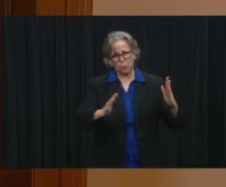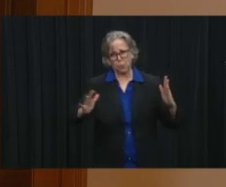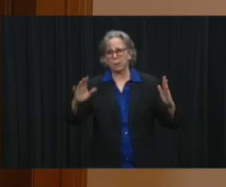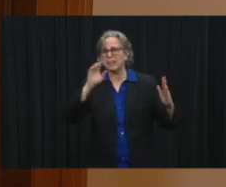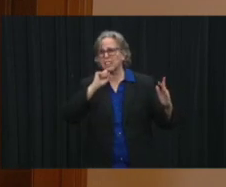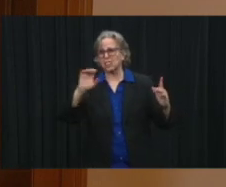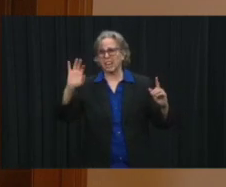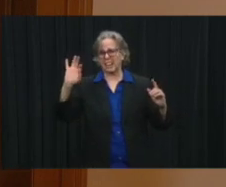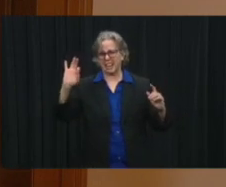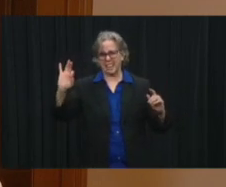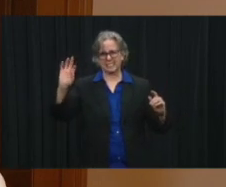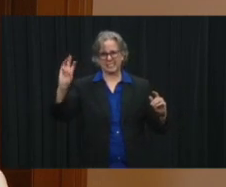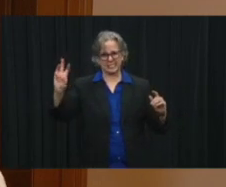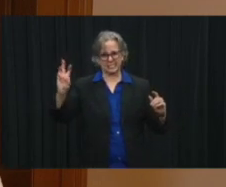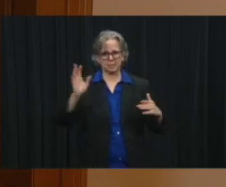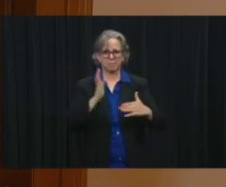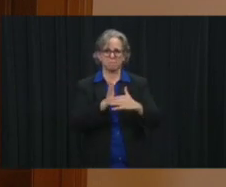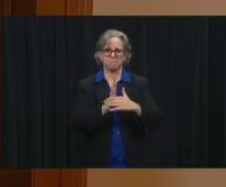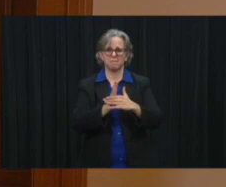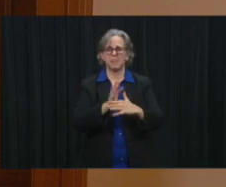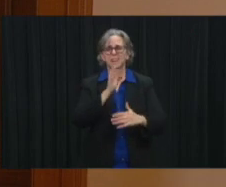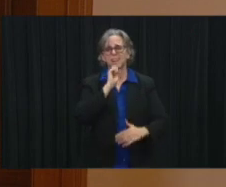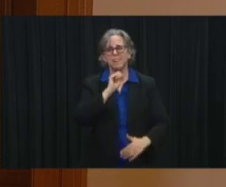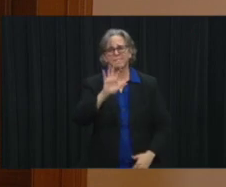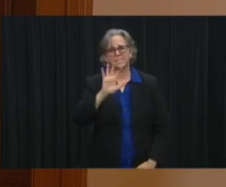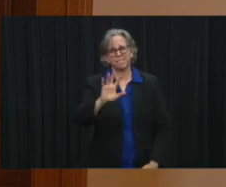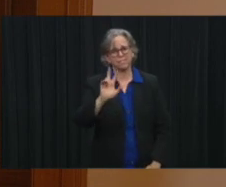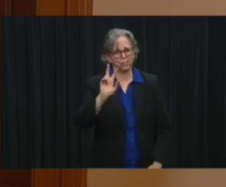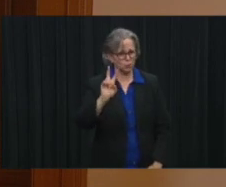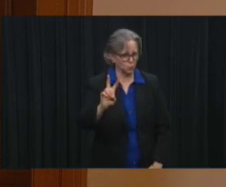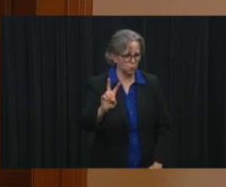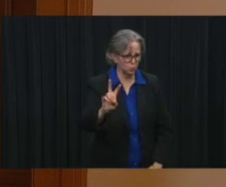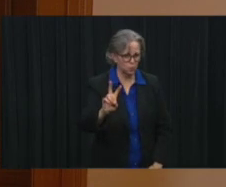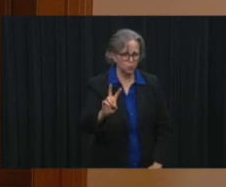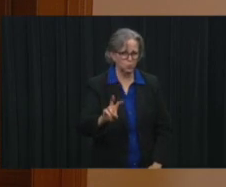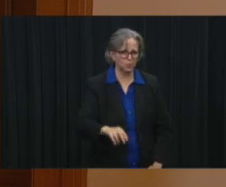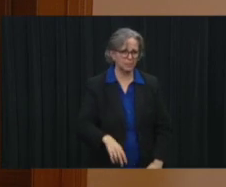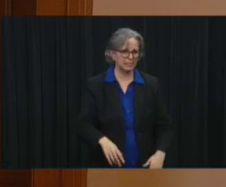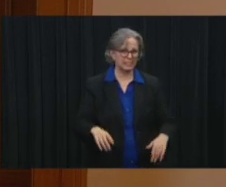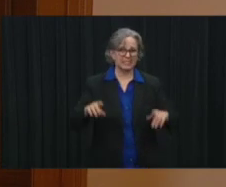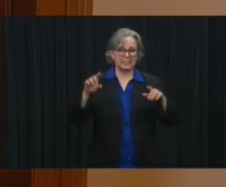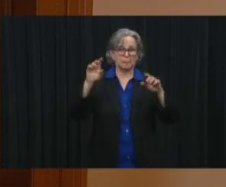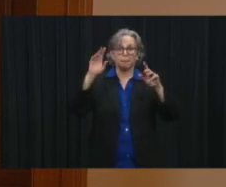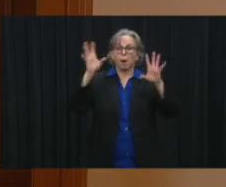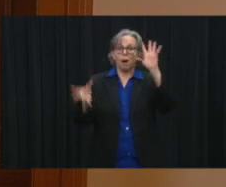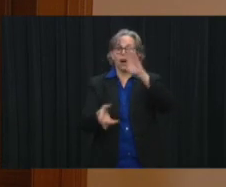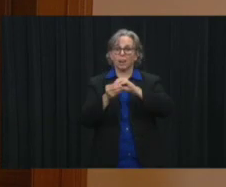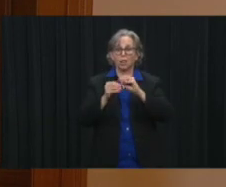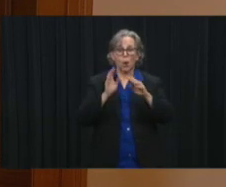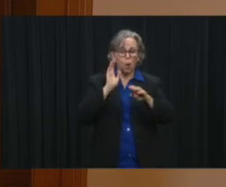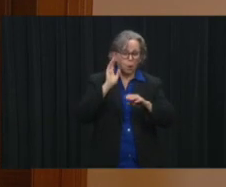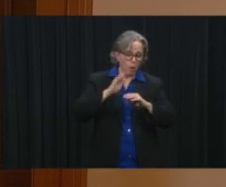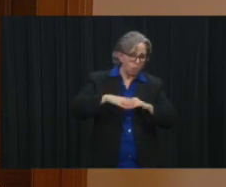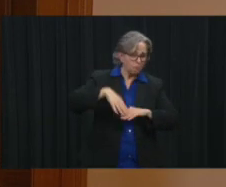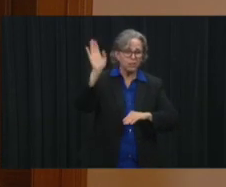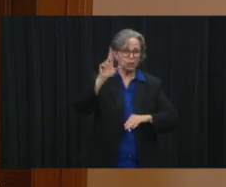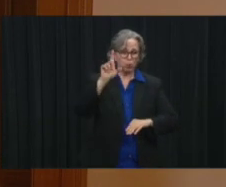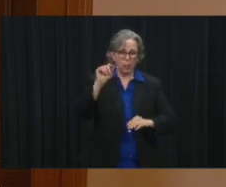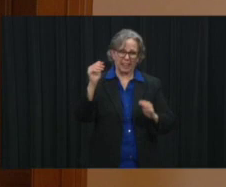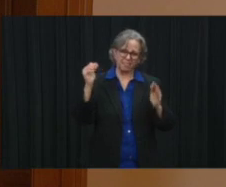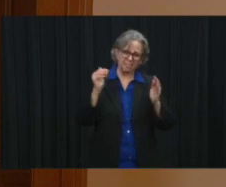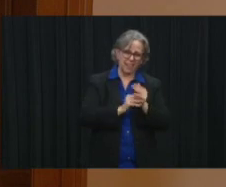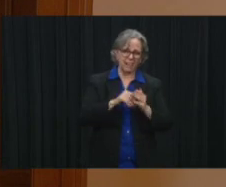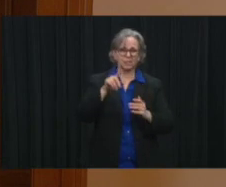of 52. We've tested over 20,000. Again, the tip of the iceberg. We are working